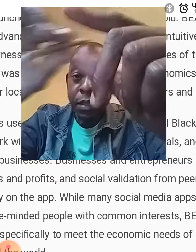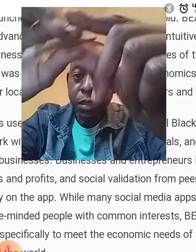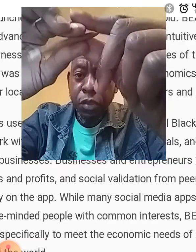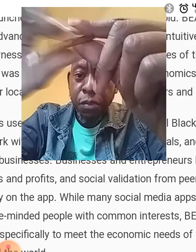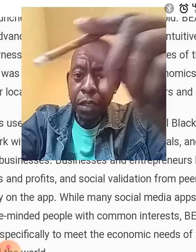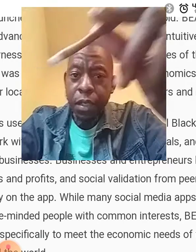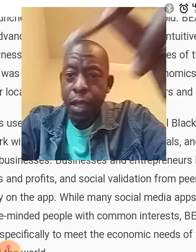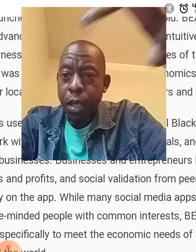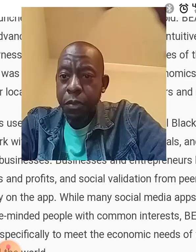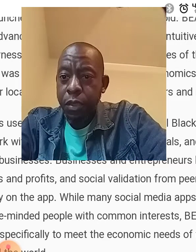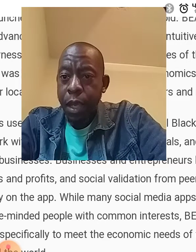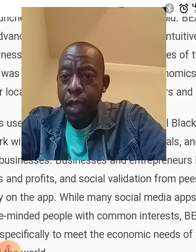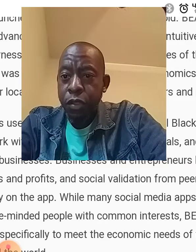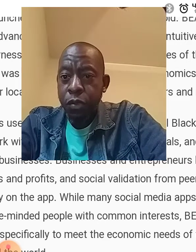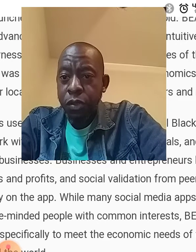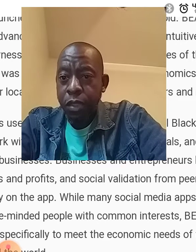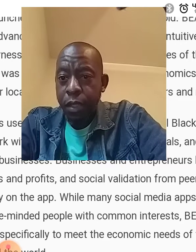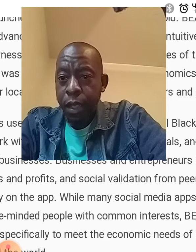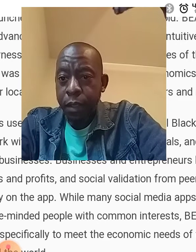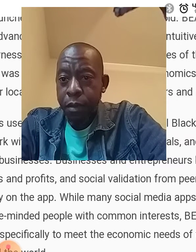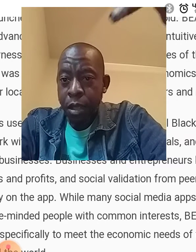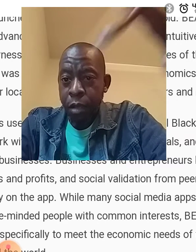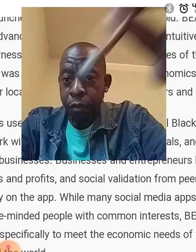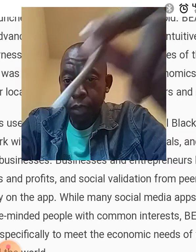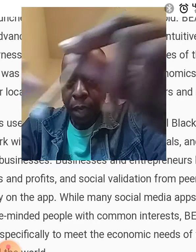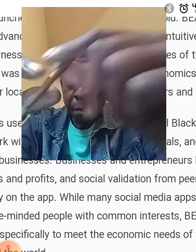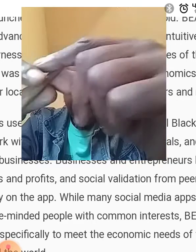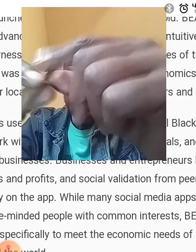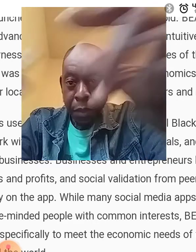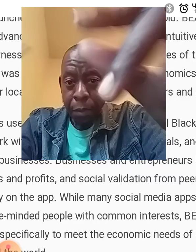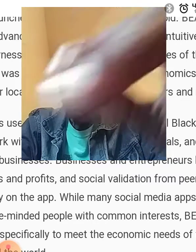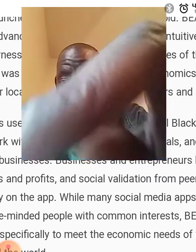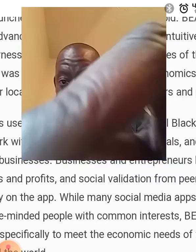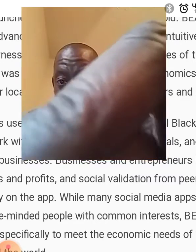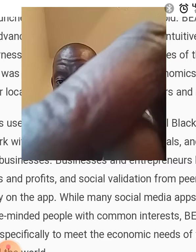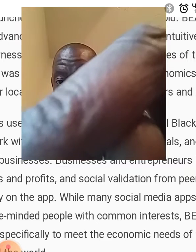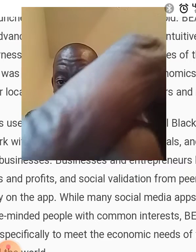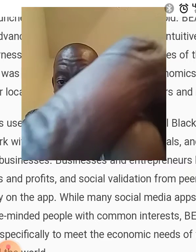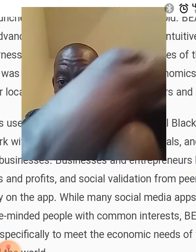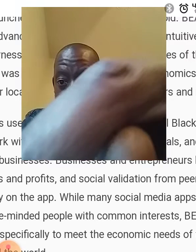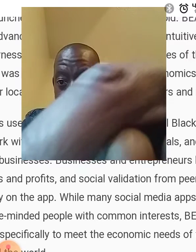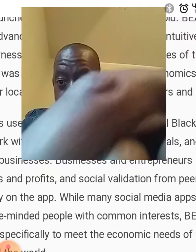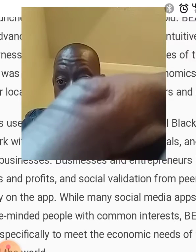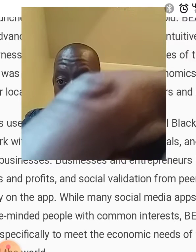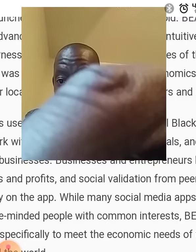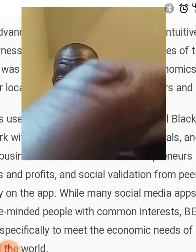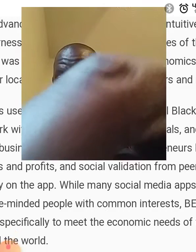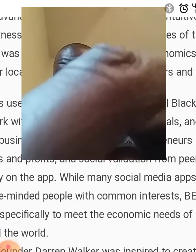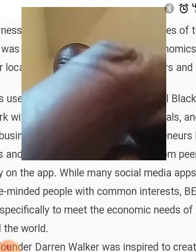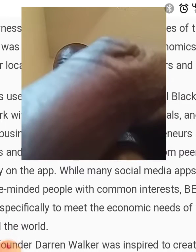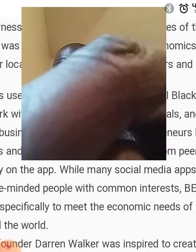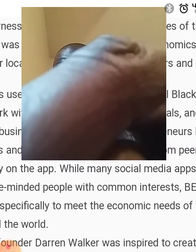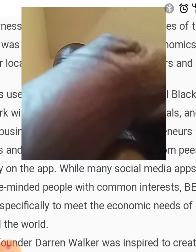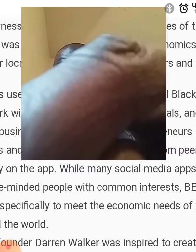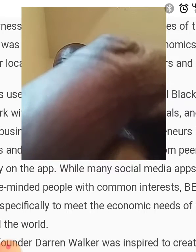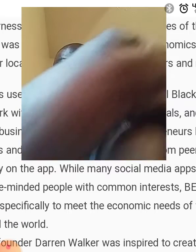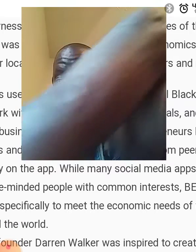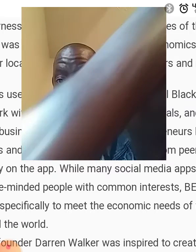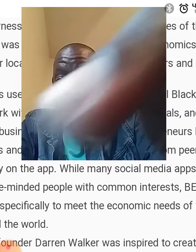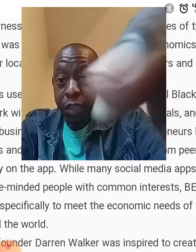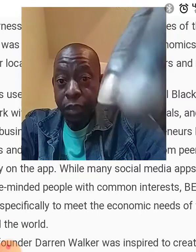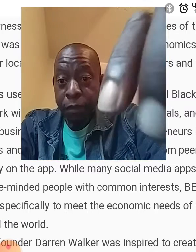While many social media apps allow users to connect with like-minded people with common interests, Bean is the first app